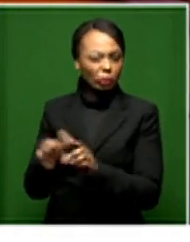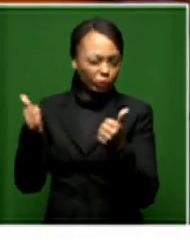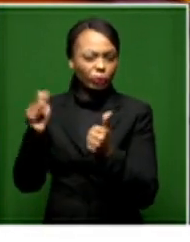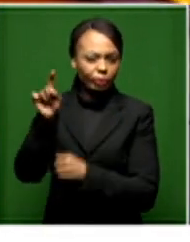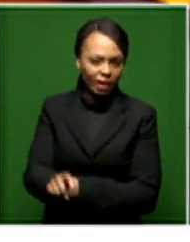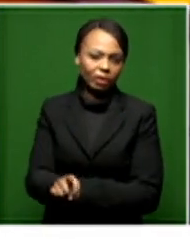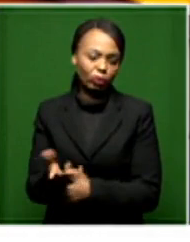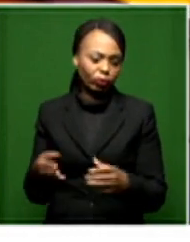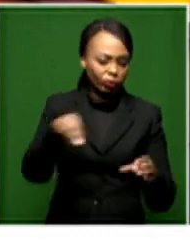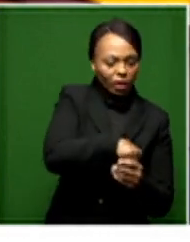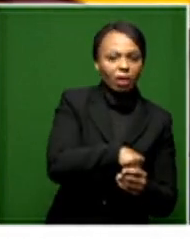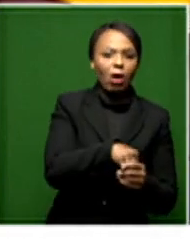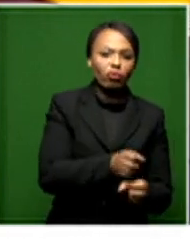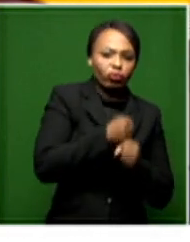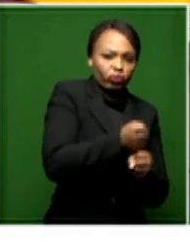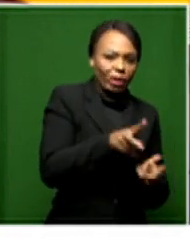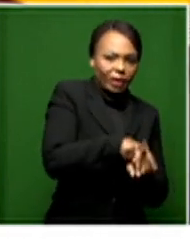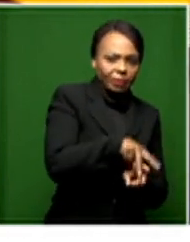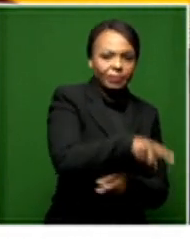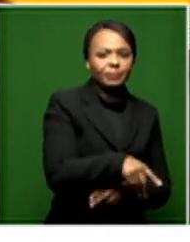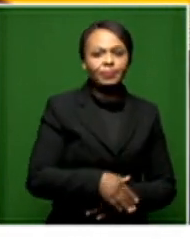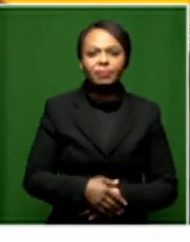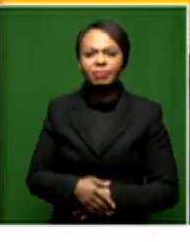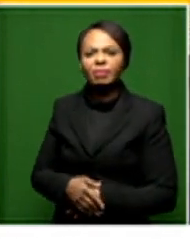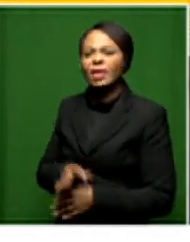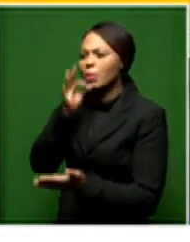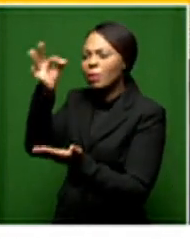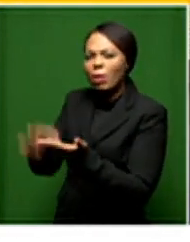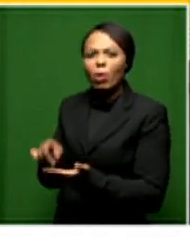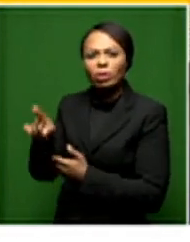Academy at Inanda. What's the purpose and goal of this academy?